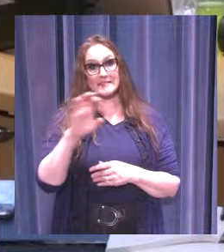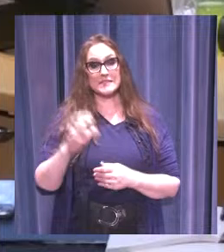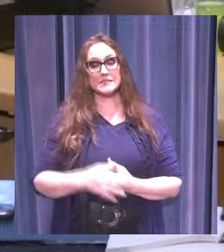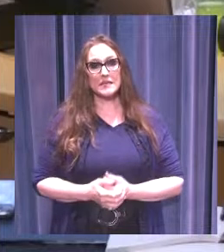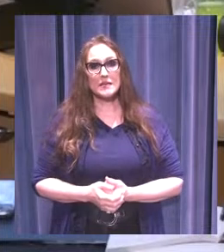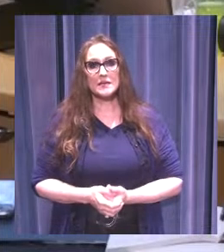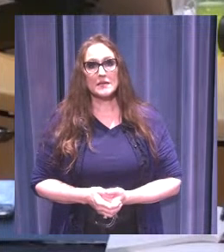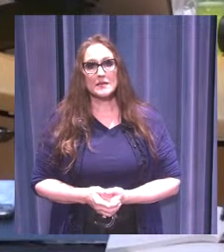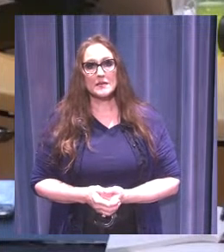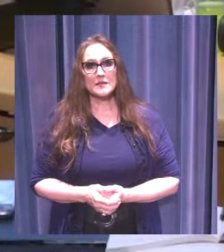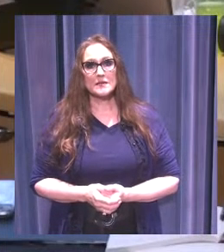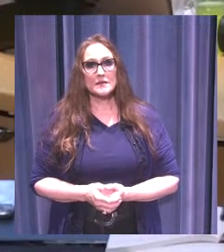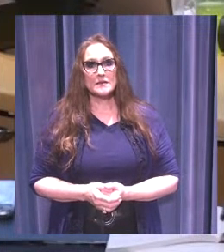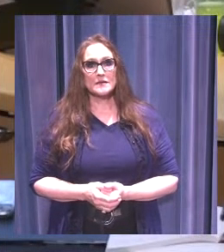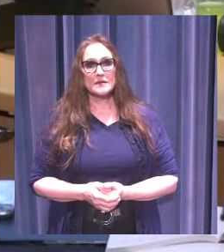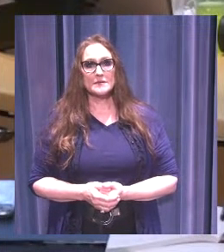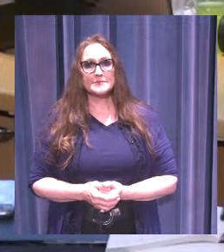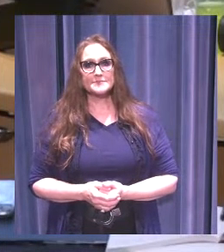MCC.